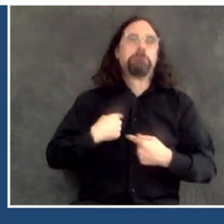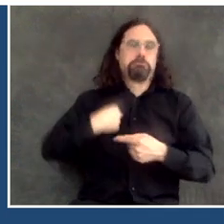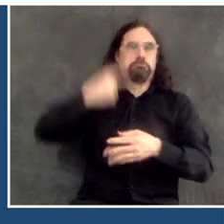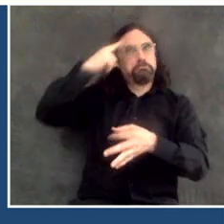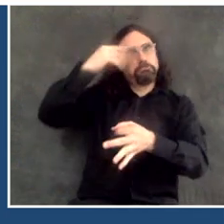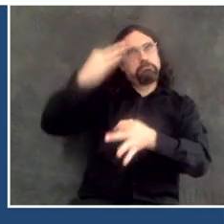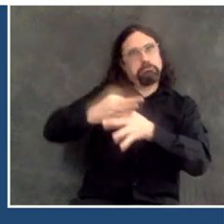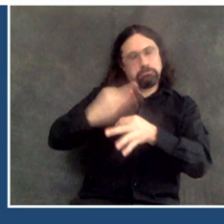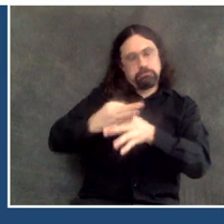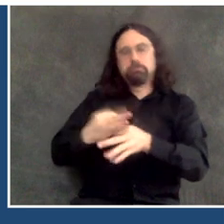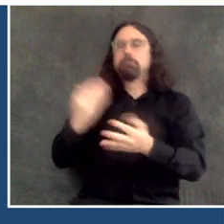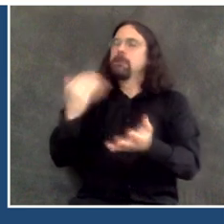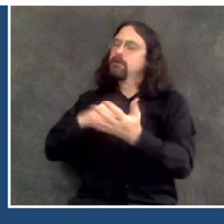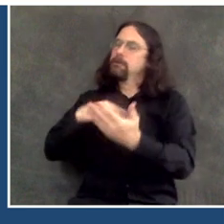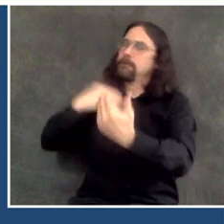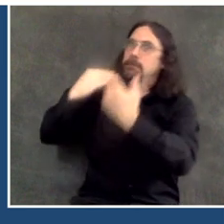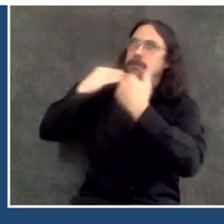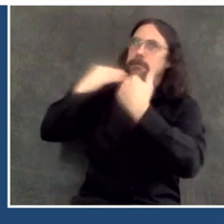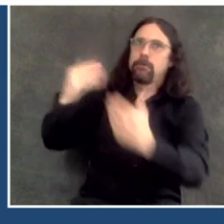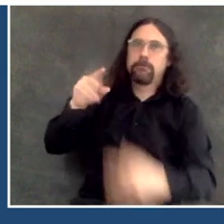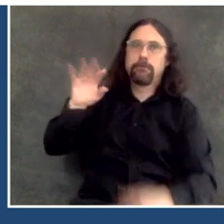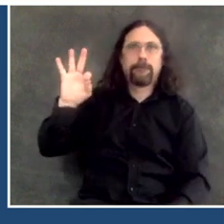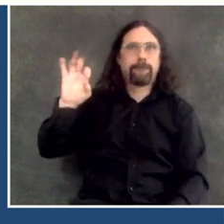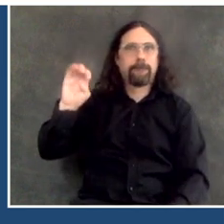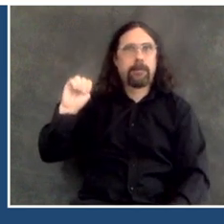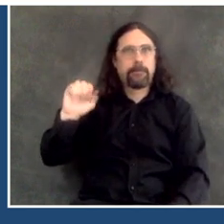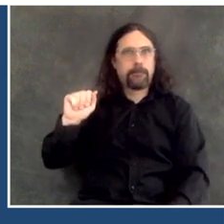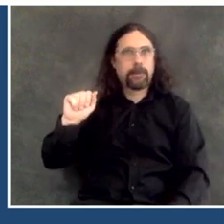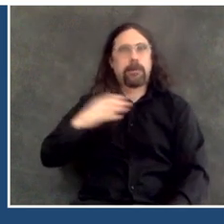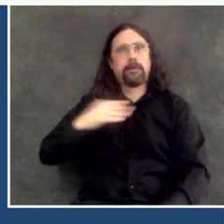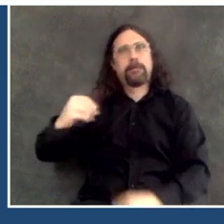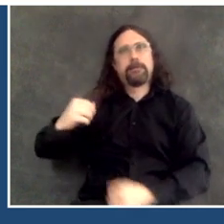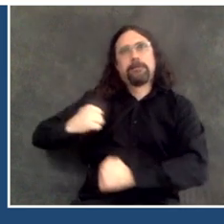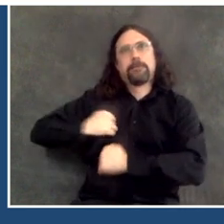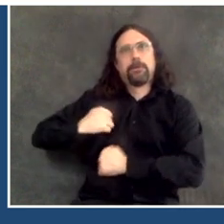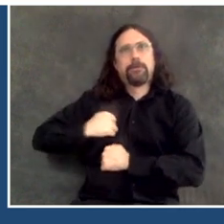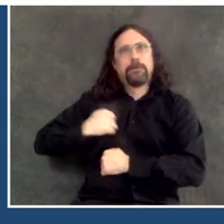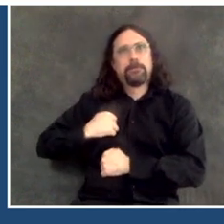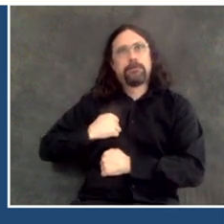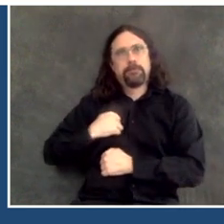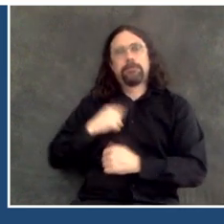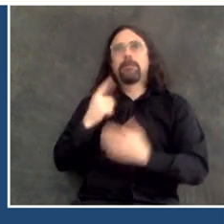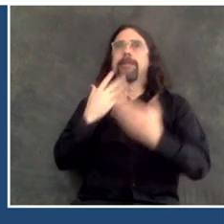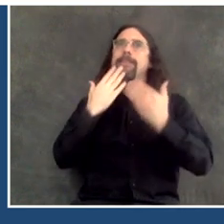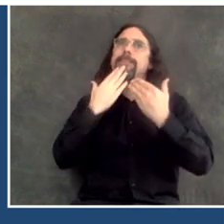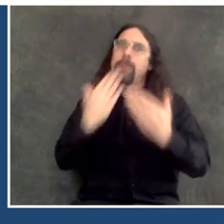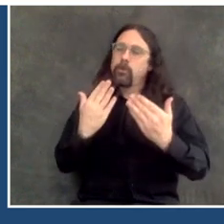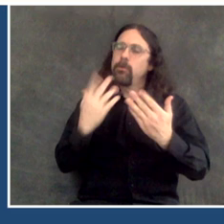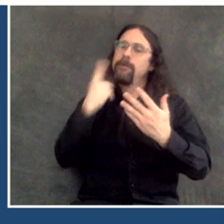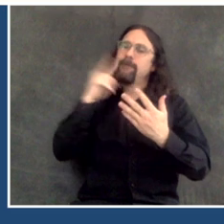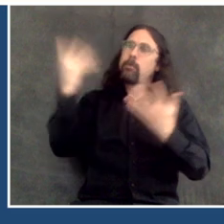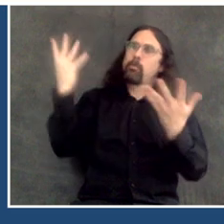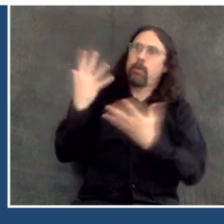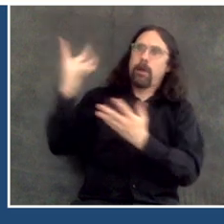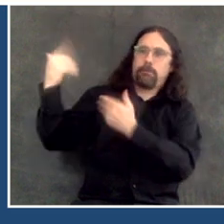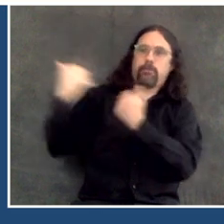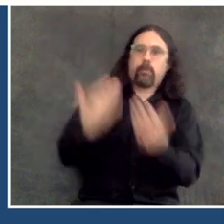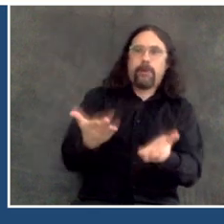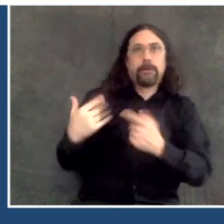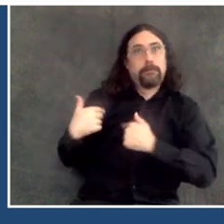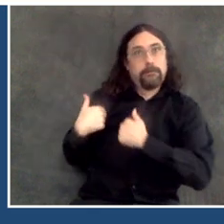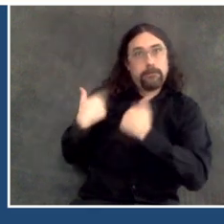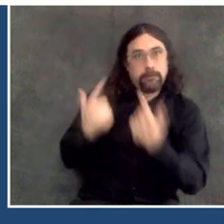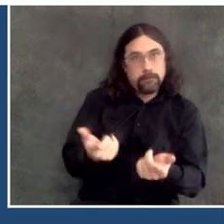I need as much as possible that this request be fulfilled in total by Sunday. If it is not fulfilled by